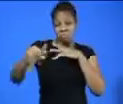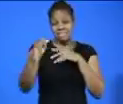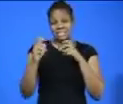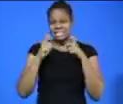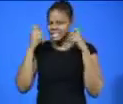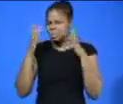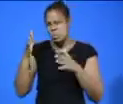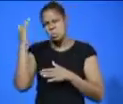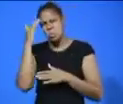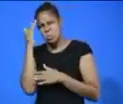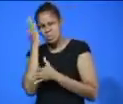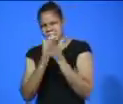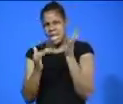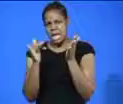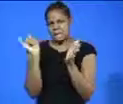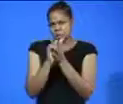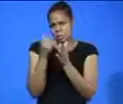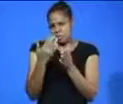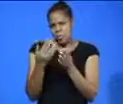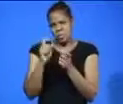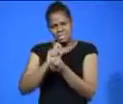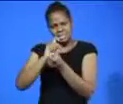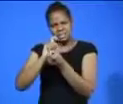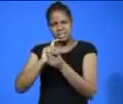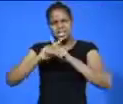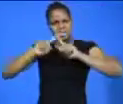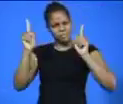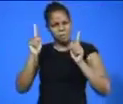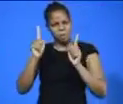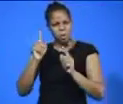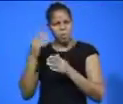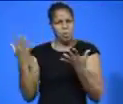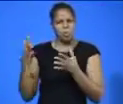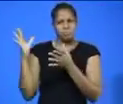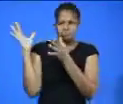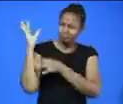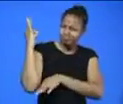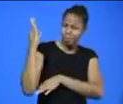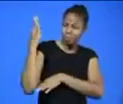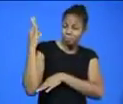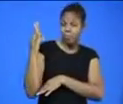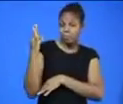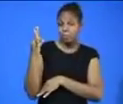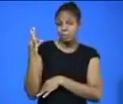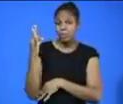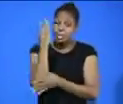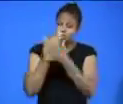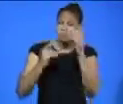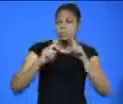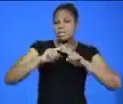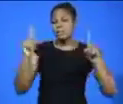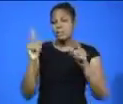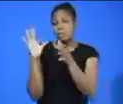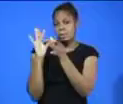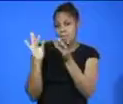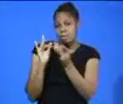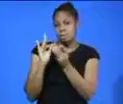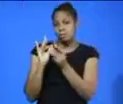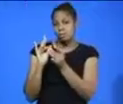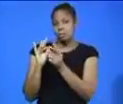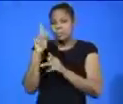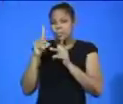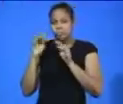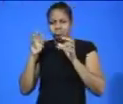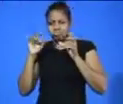knew that something was different about the word he preached. Something was different about the message he brings. And they found their